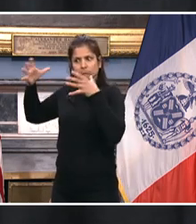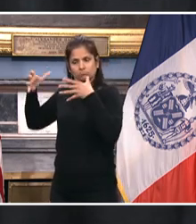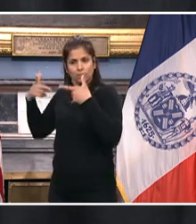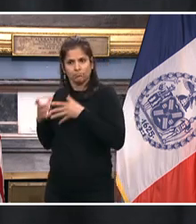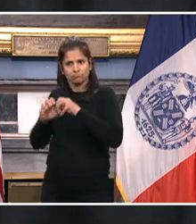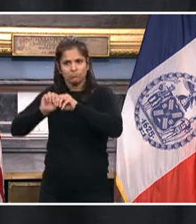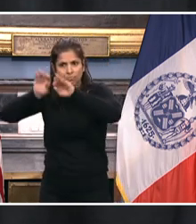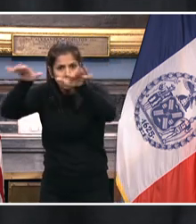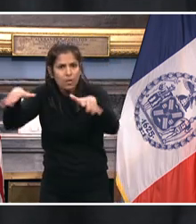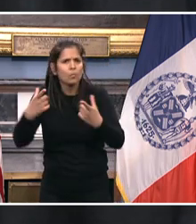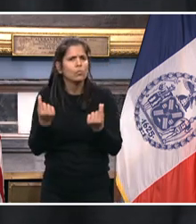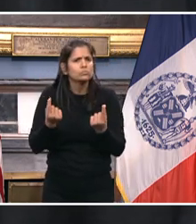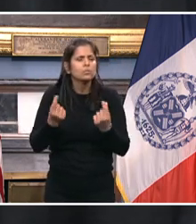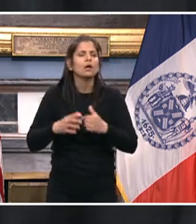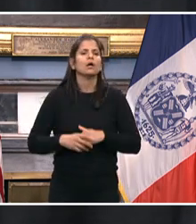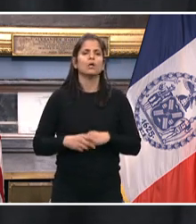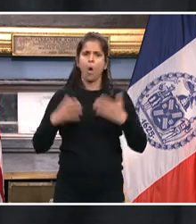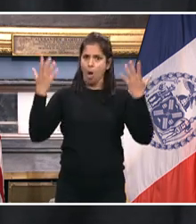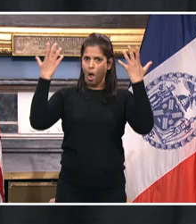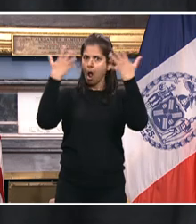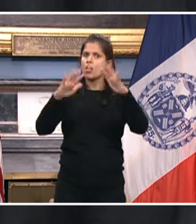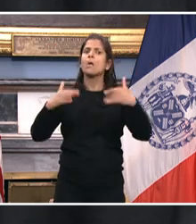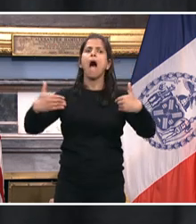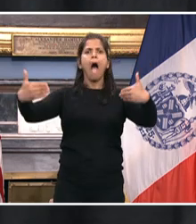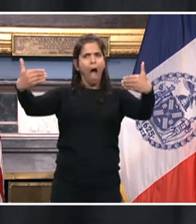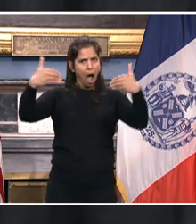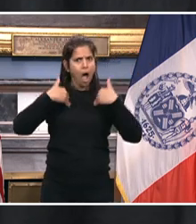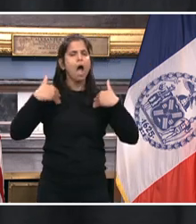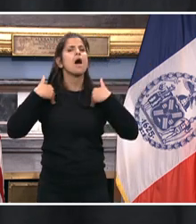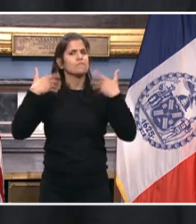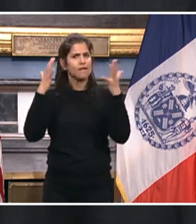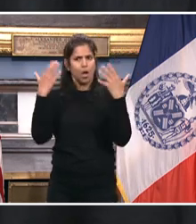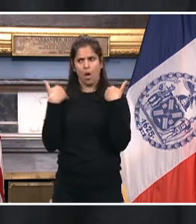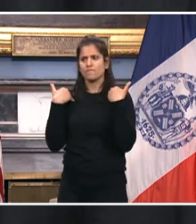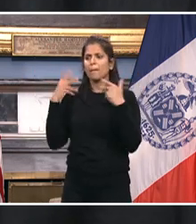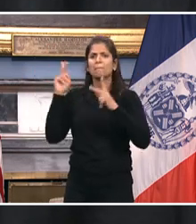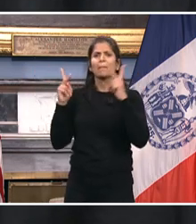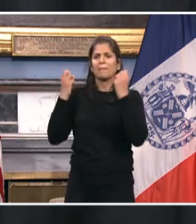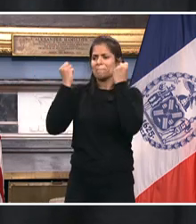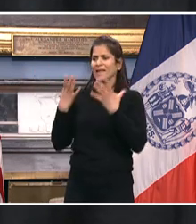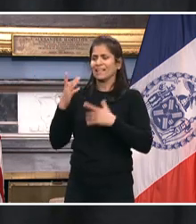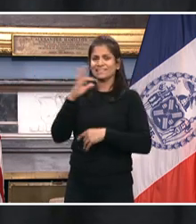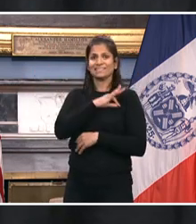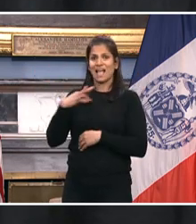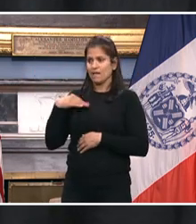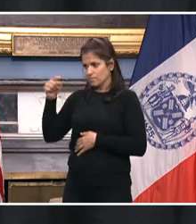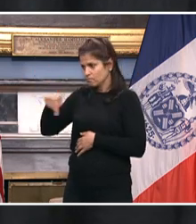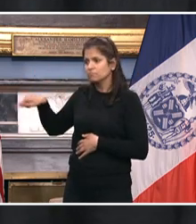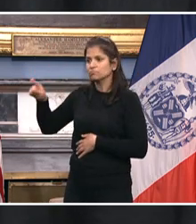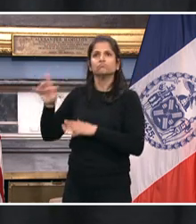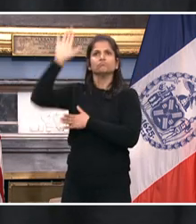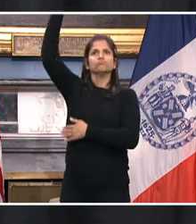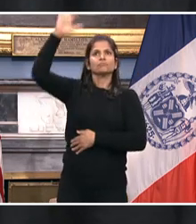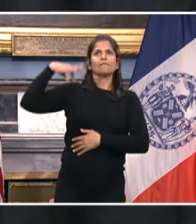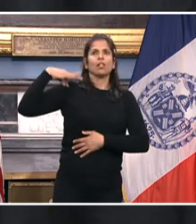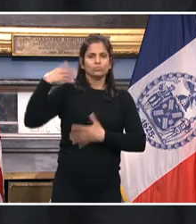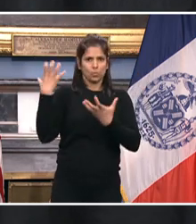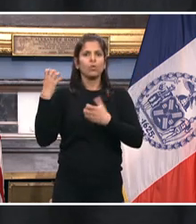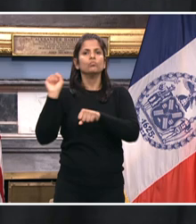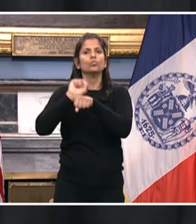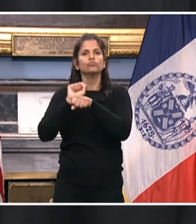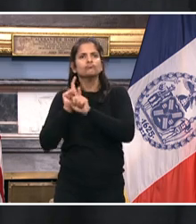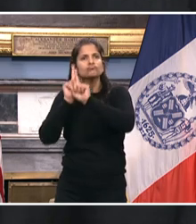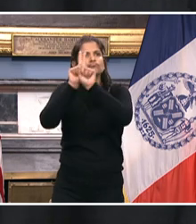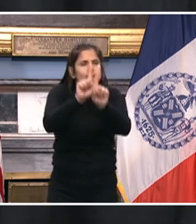trusted, speak the language of their communities. Obviously, people would do it who are willing to do it. We're not going to ask someone who works